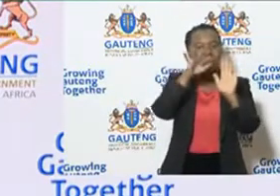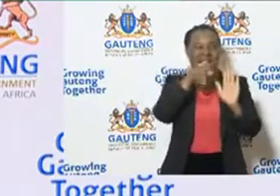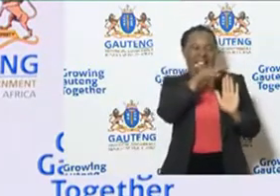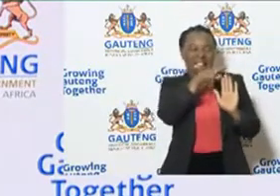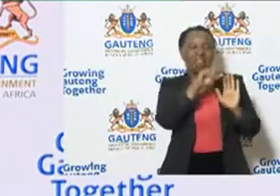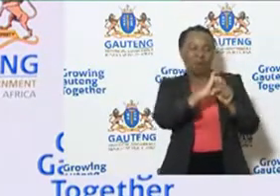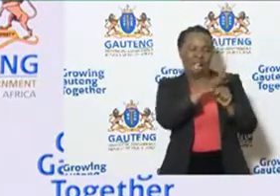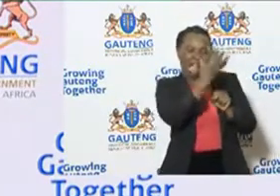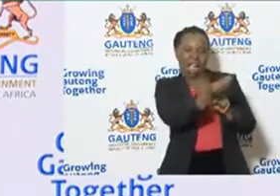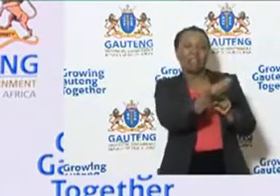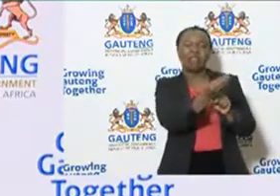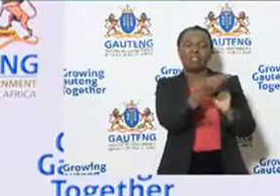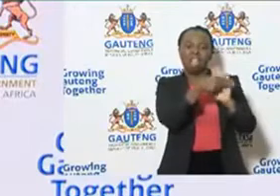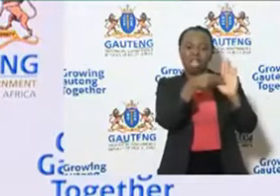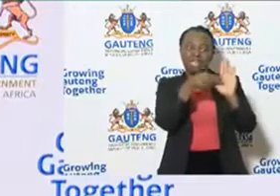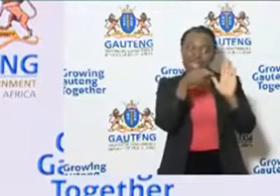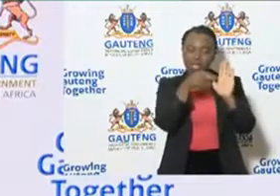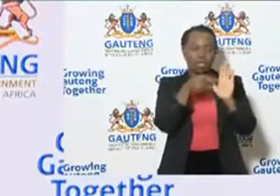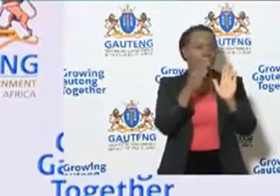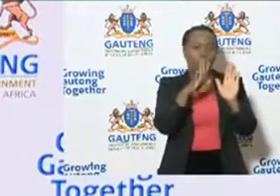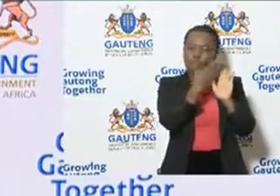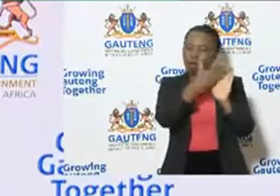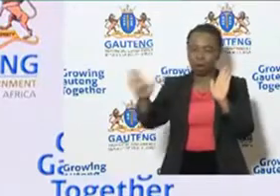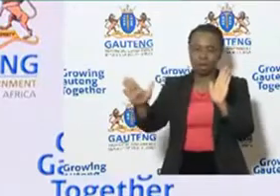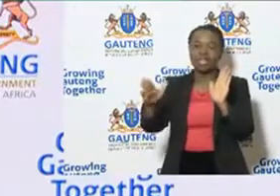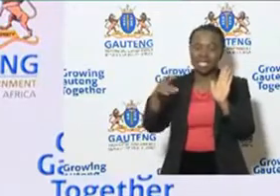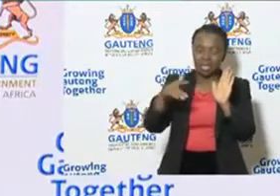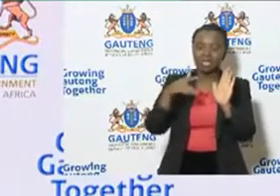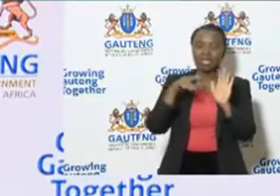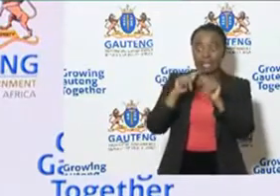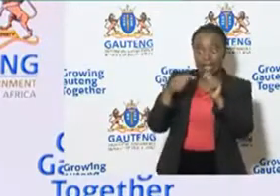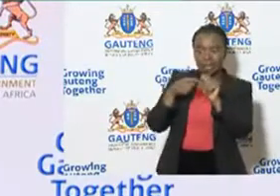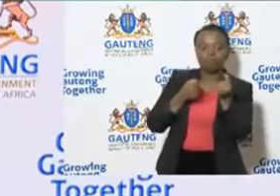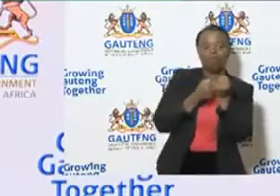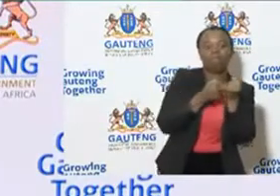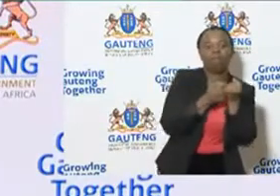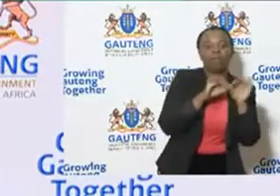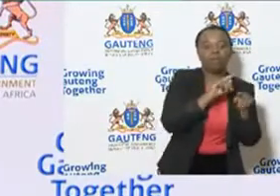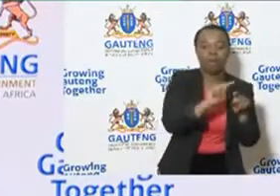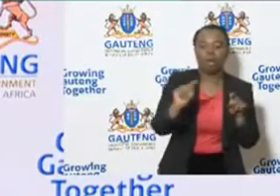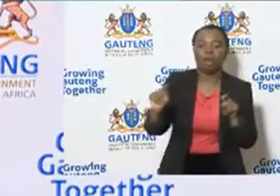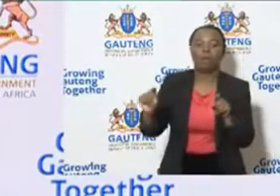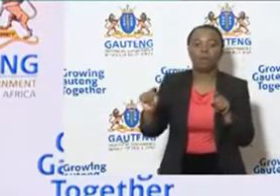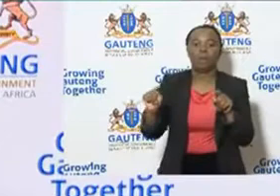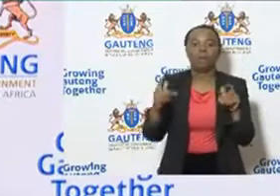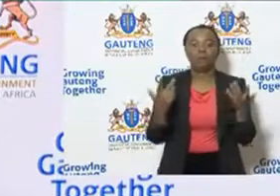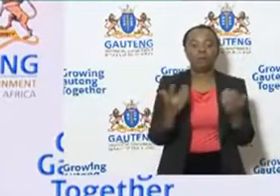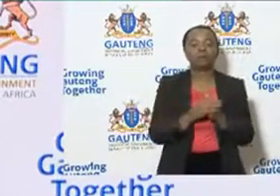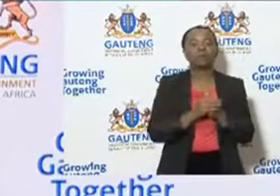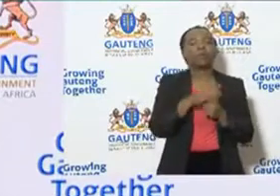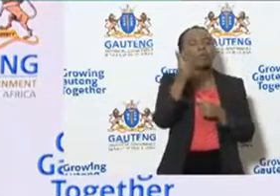use these ward-based teams will help us direct properly the efforts of where